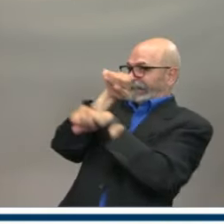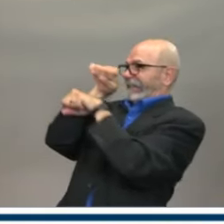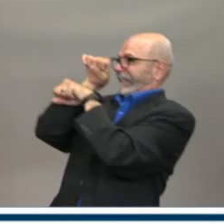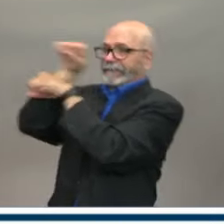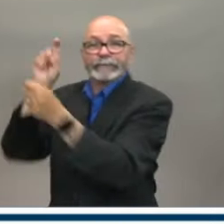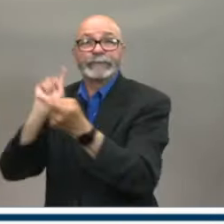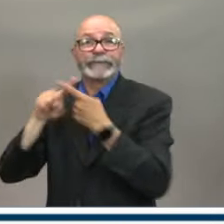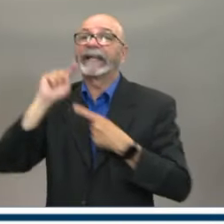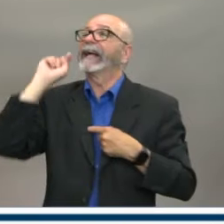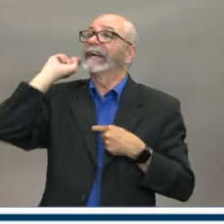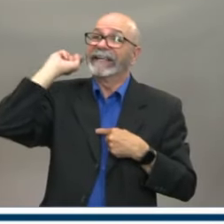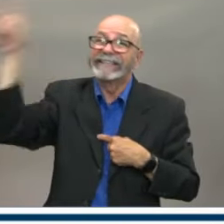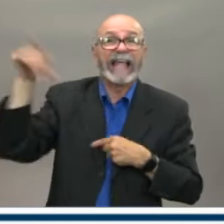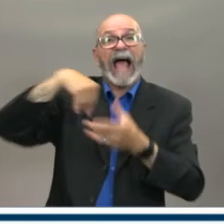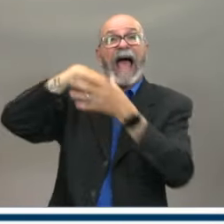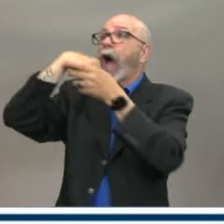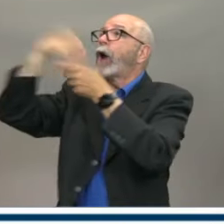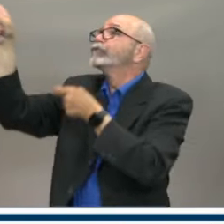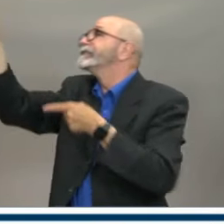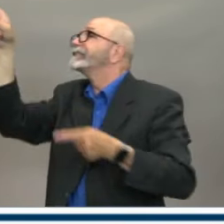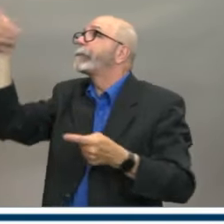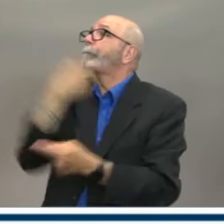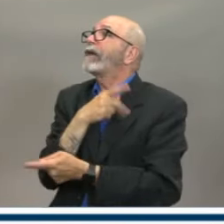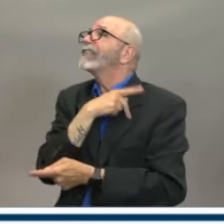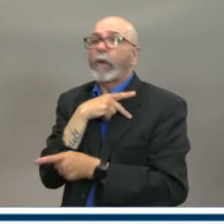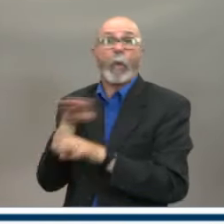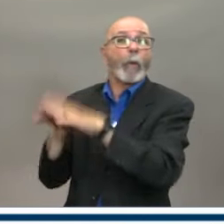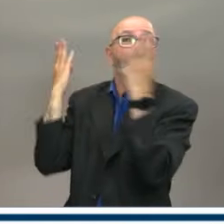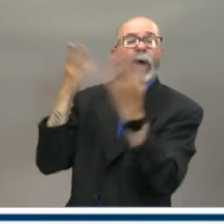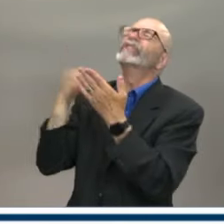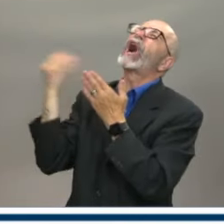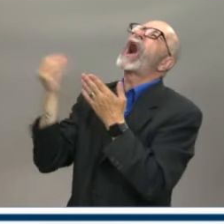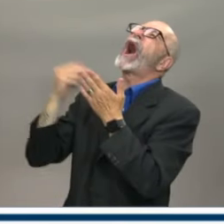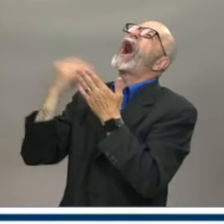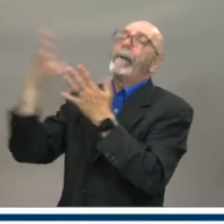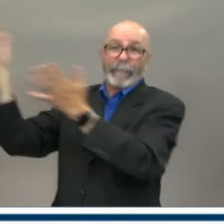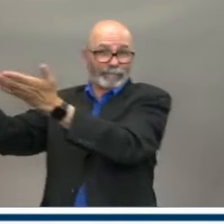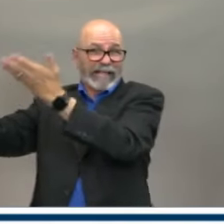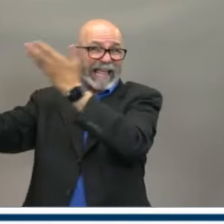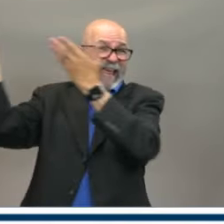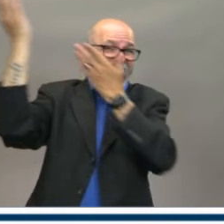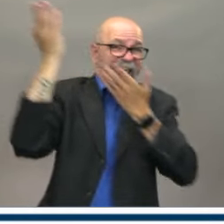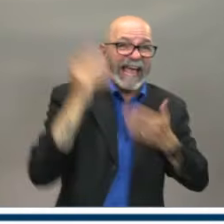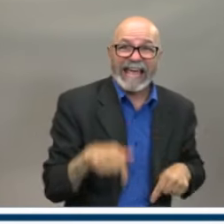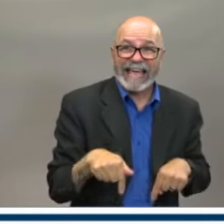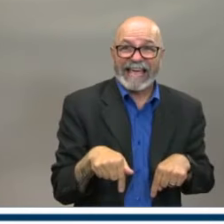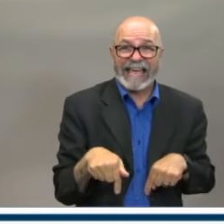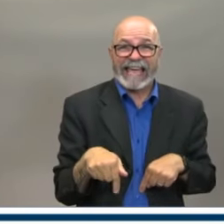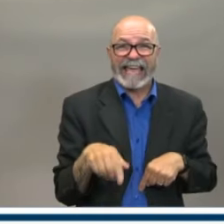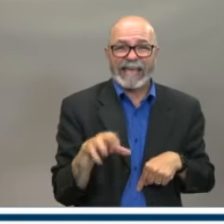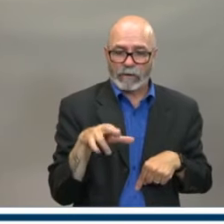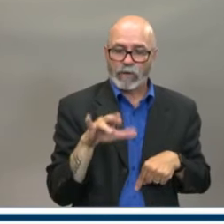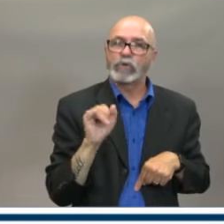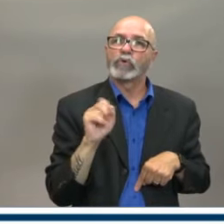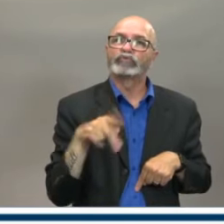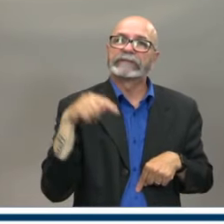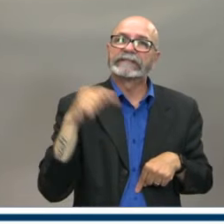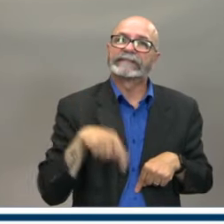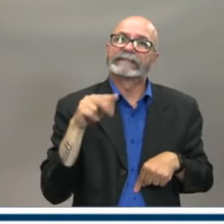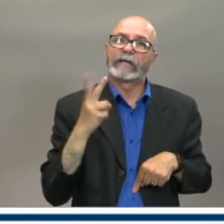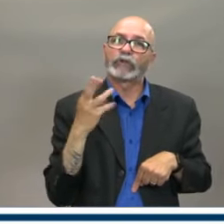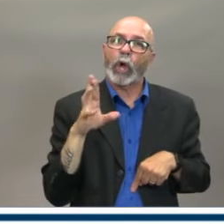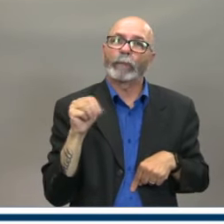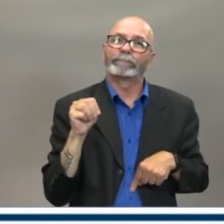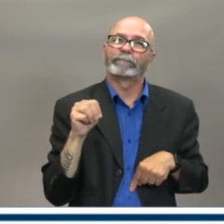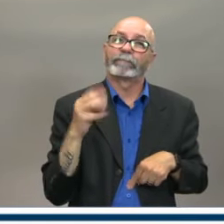part of the province where the malls are opening and go shopping. So what you're doing is potentially running the risk of transmitting that virus. But it depends